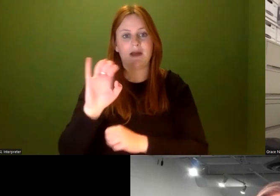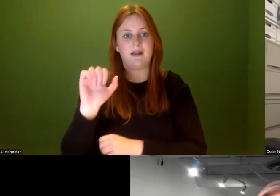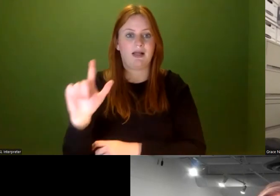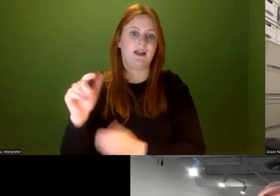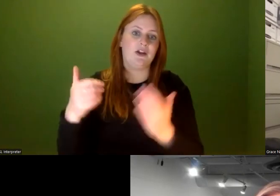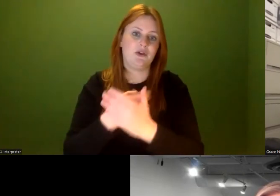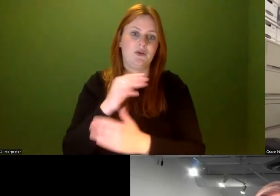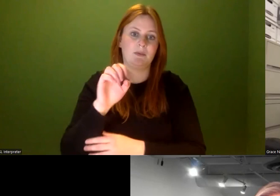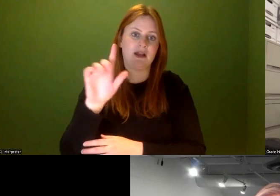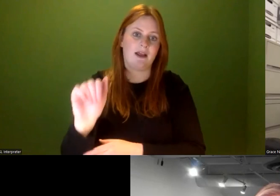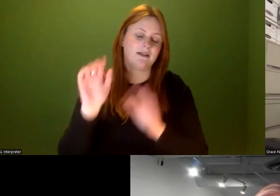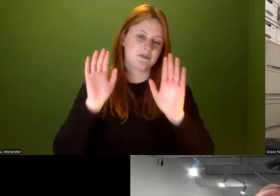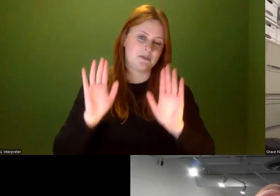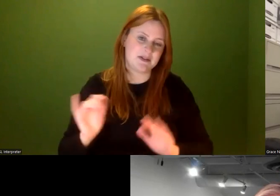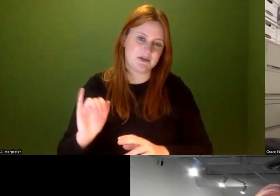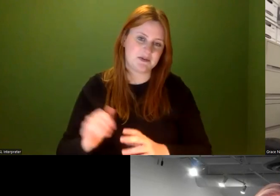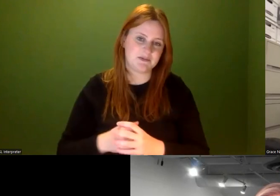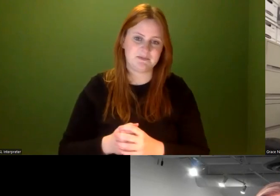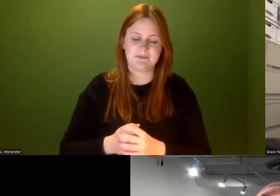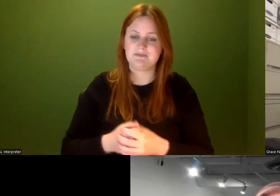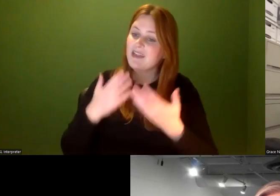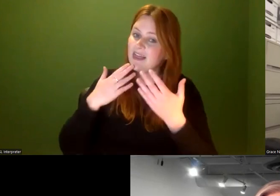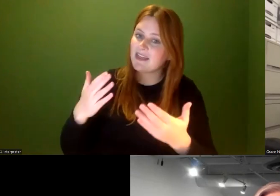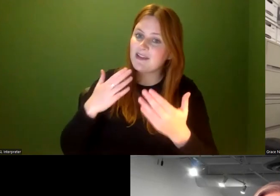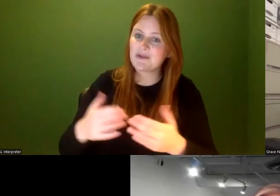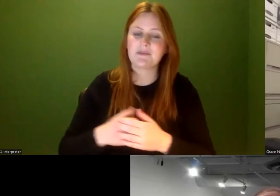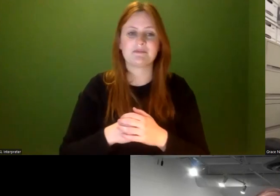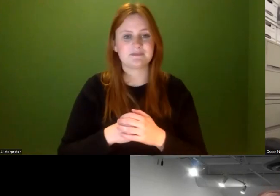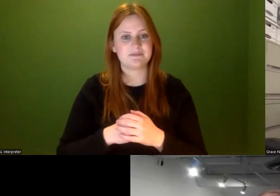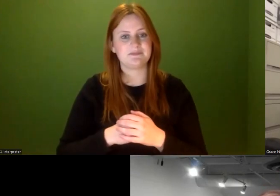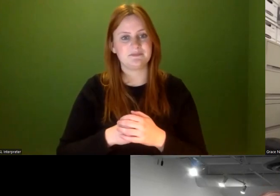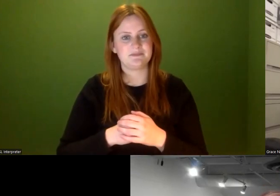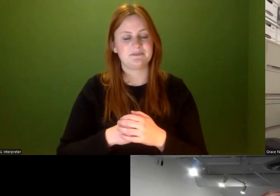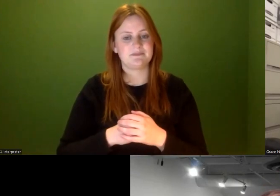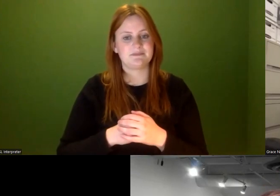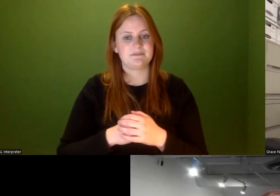so special. Thank you. Special.